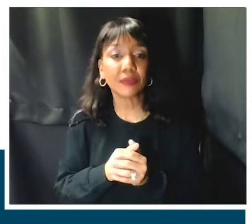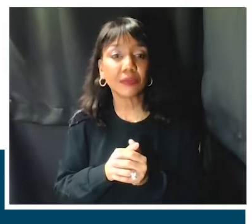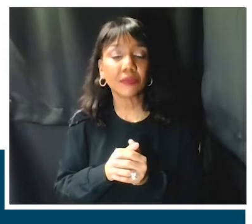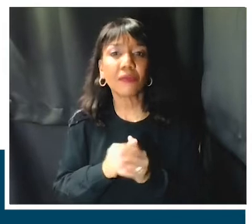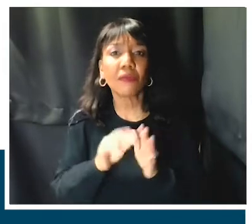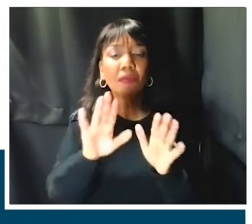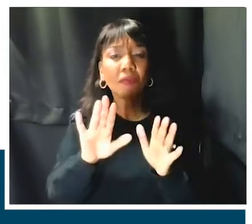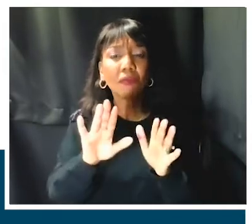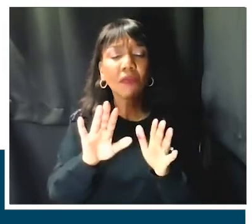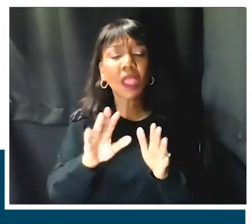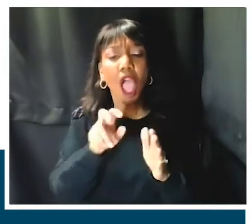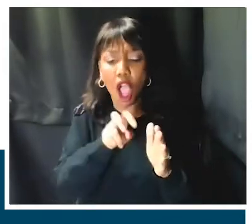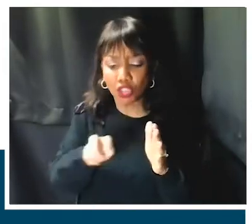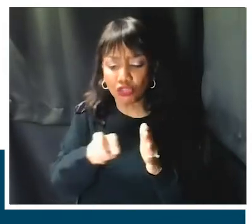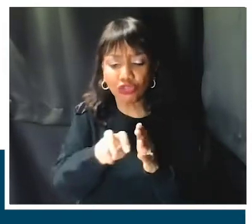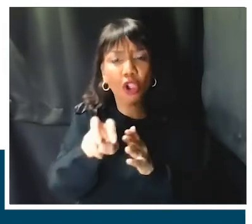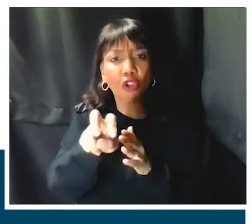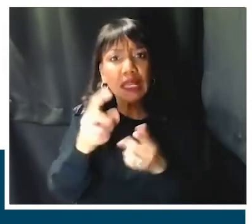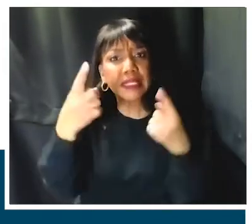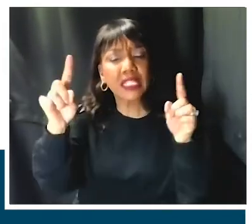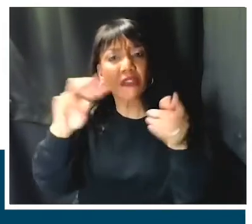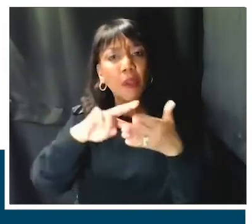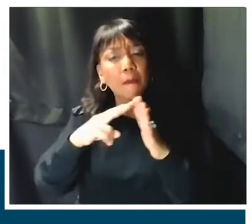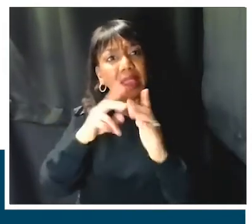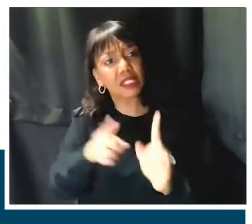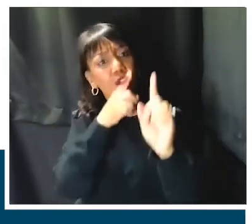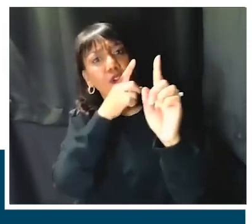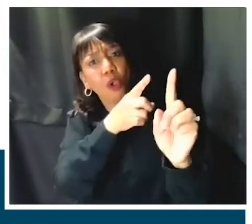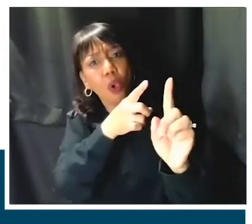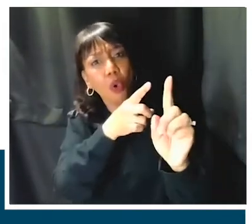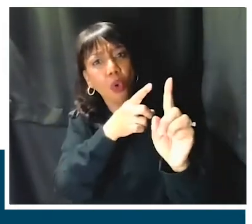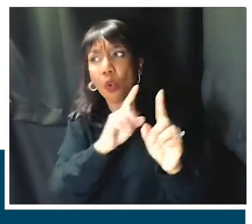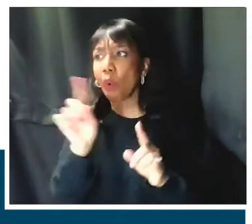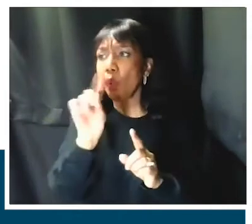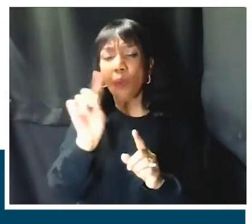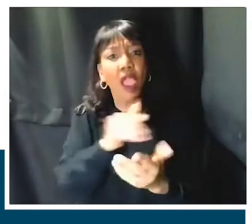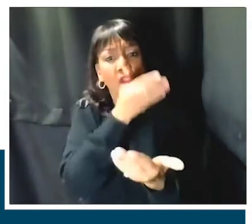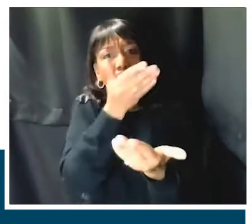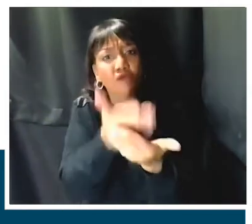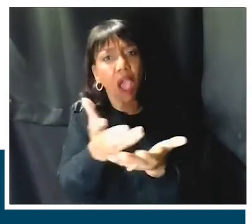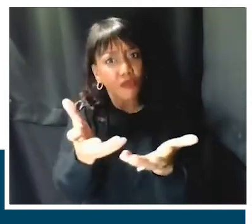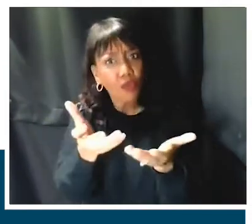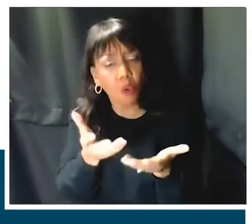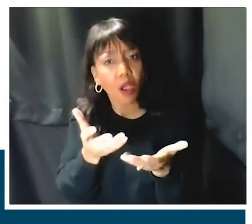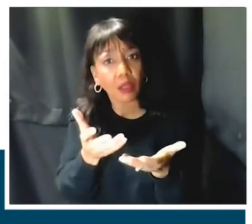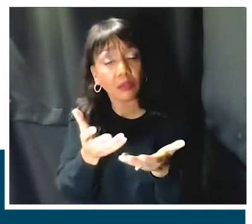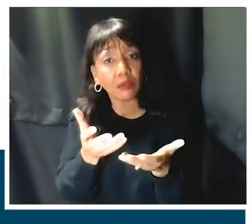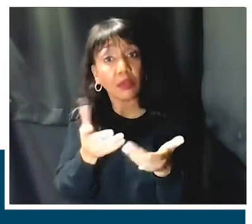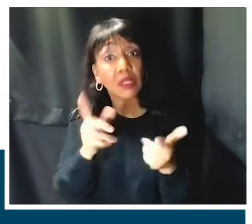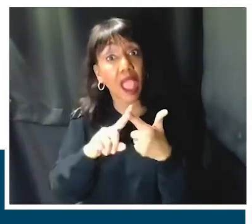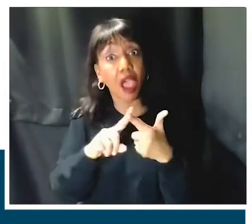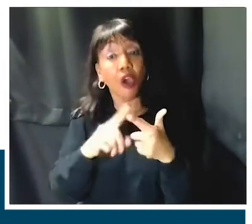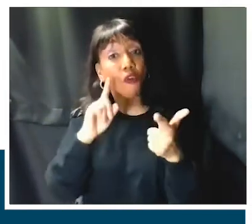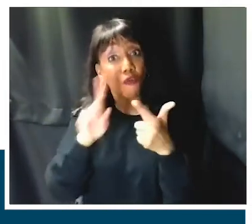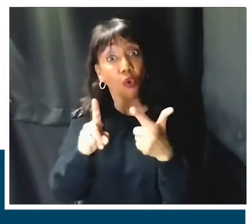A successful journey requires a destination, a clear understanding of where you want to go. To get